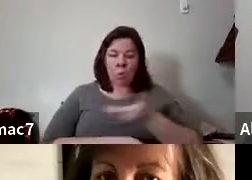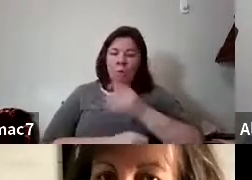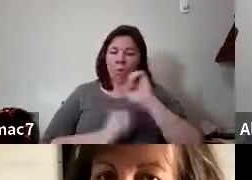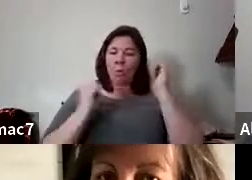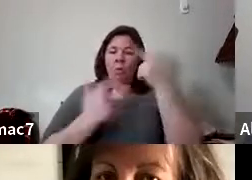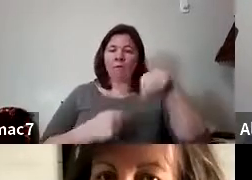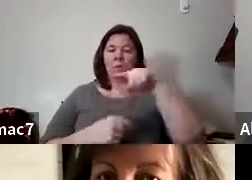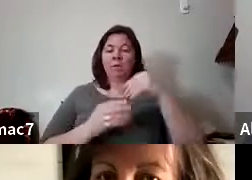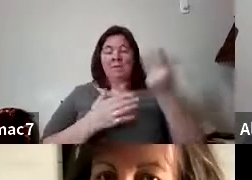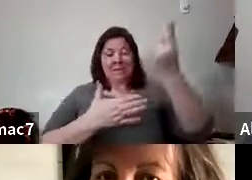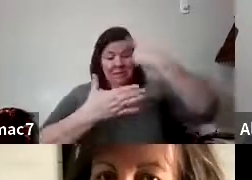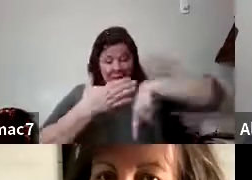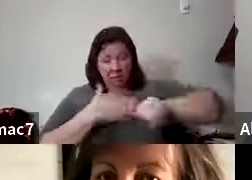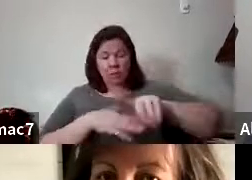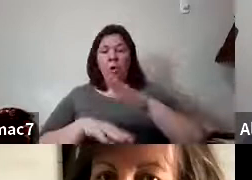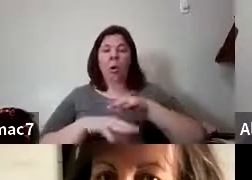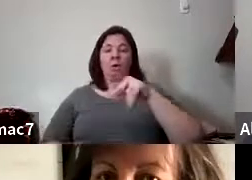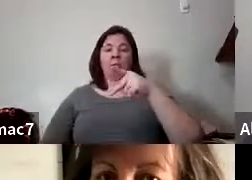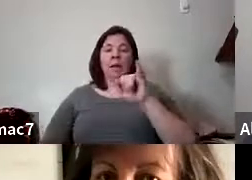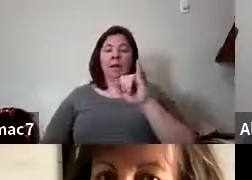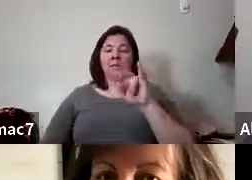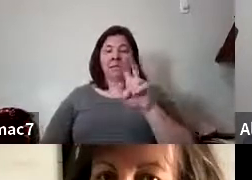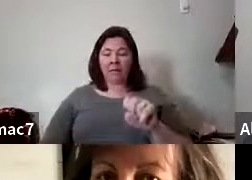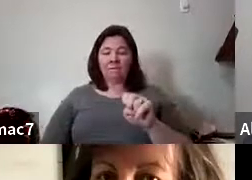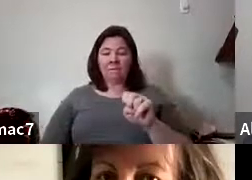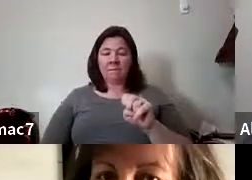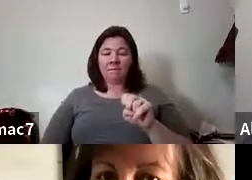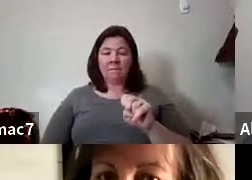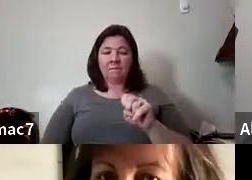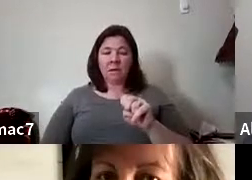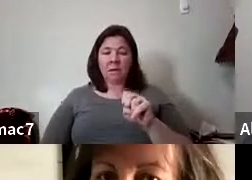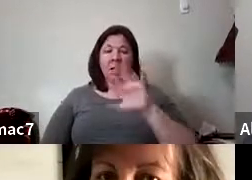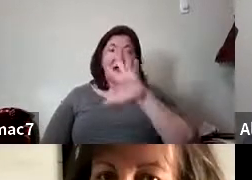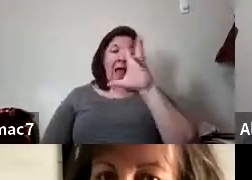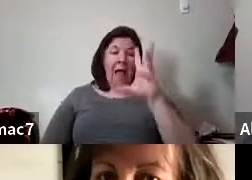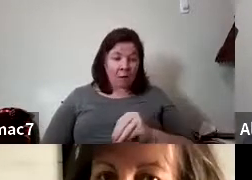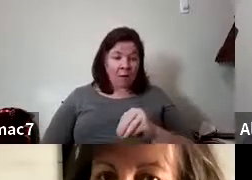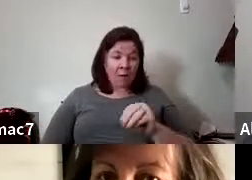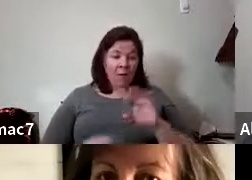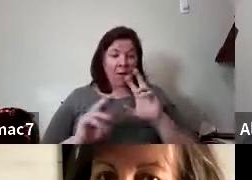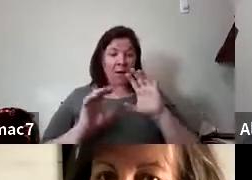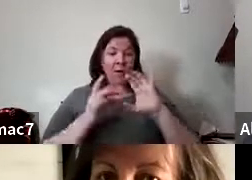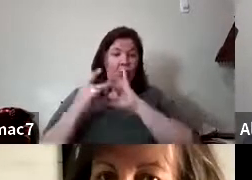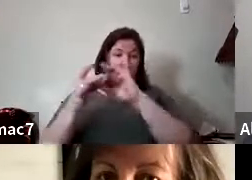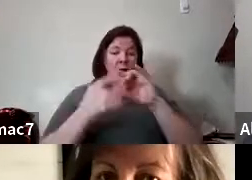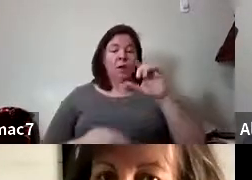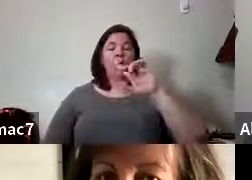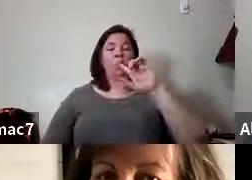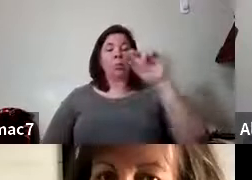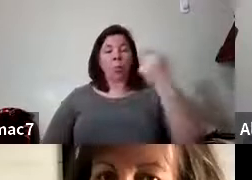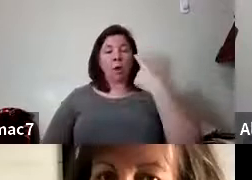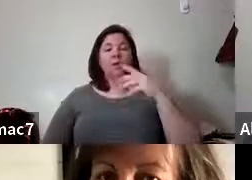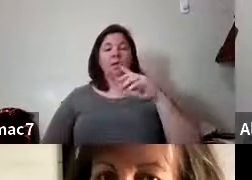to next week's ONPASSIVE Lions and ONPASSIVE Africa United Q&A session. Thank you very